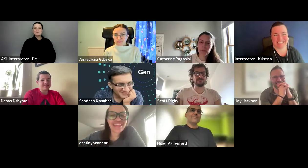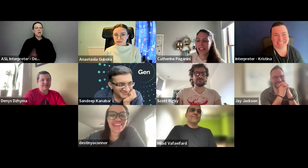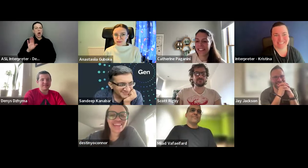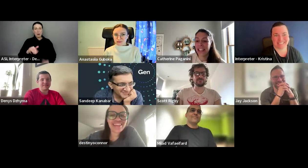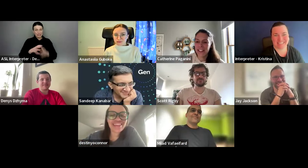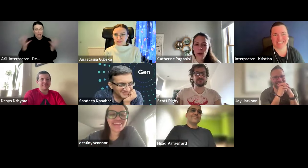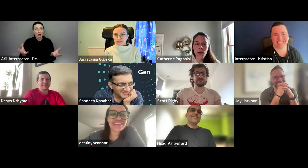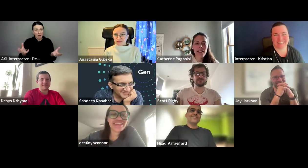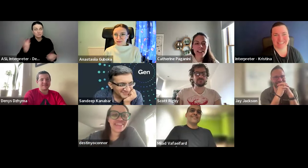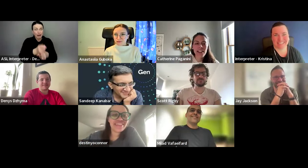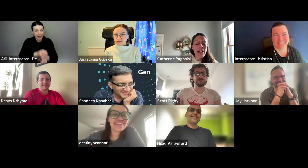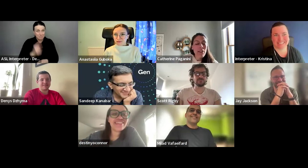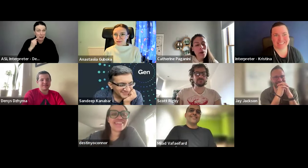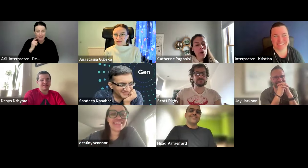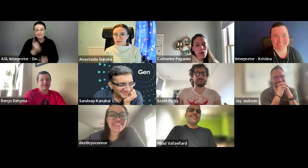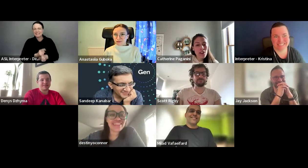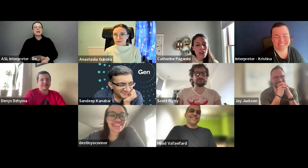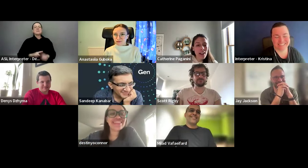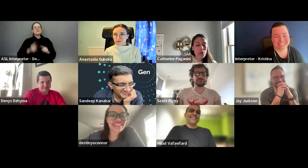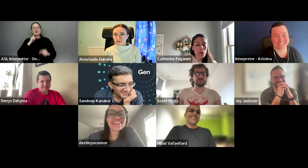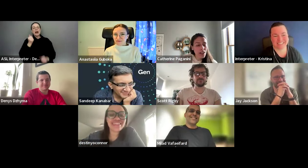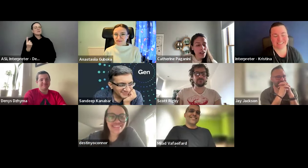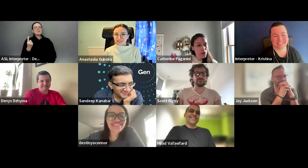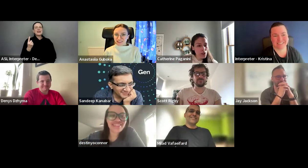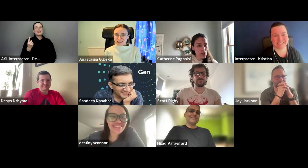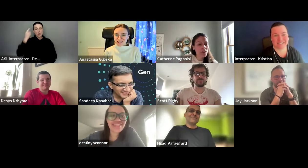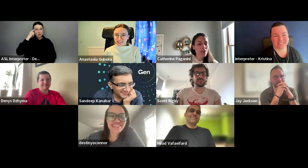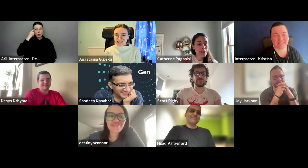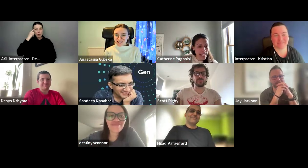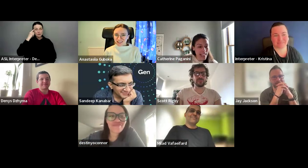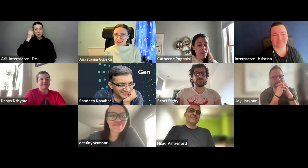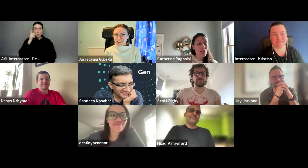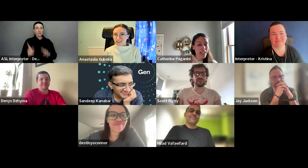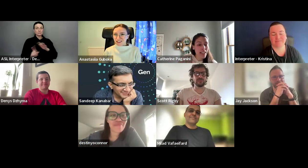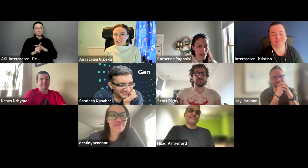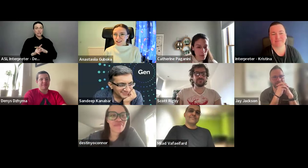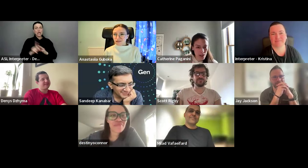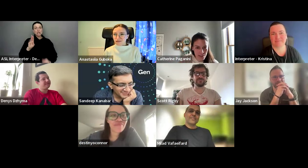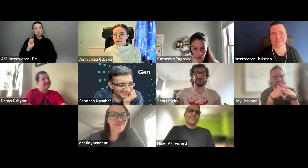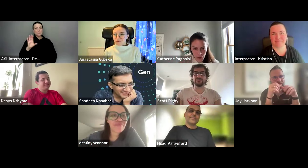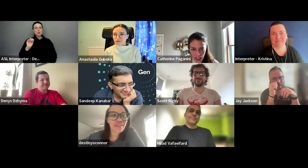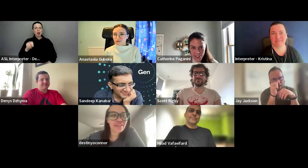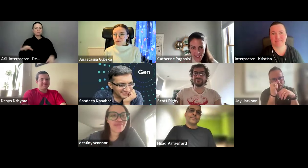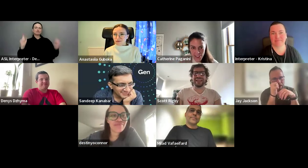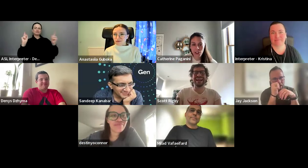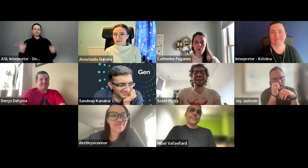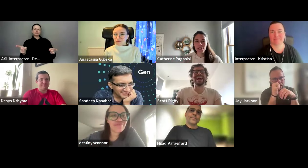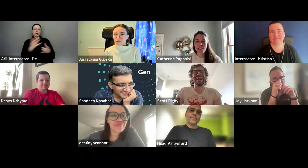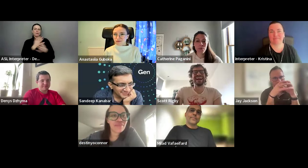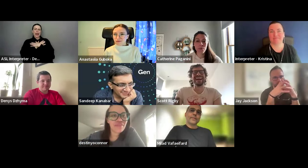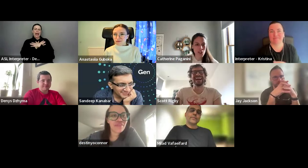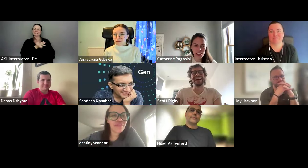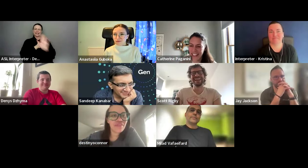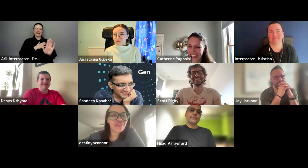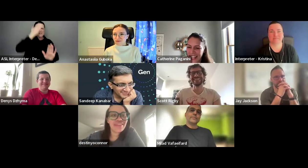much, right? But yeah, so for anyone who thought they would come to KubeCon to relax, forget about it. Okay. We're